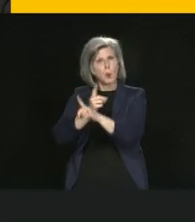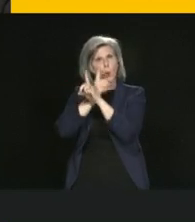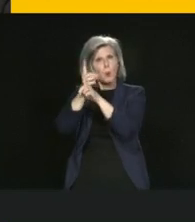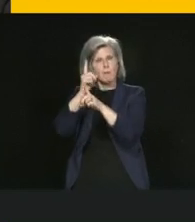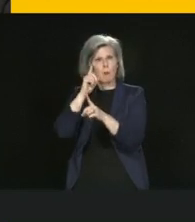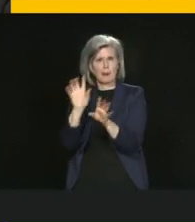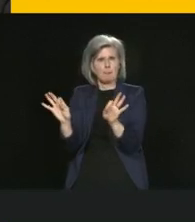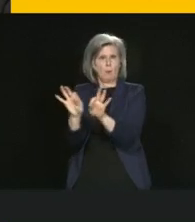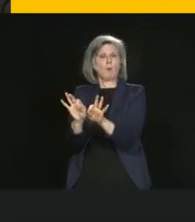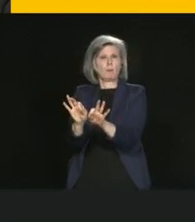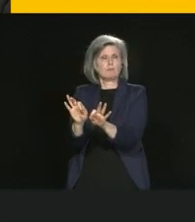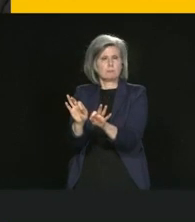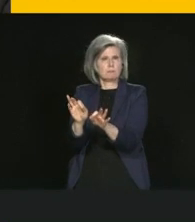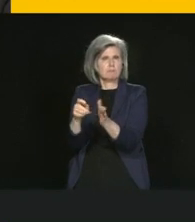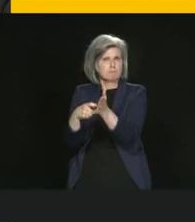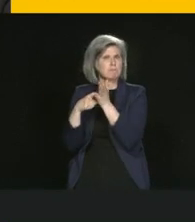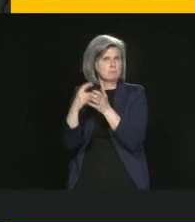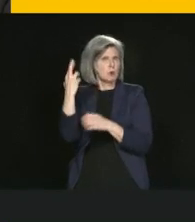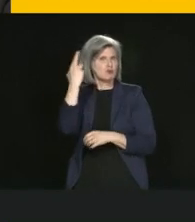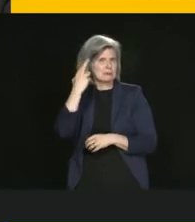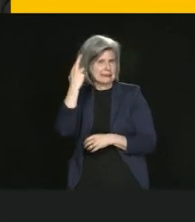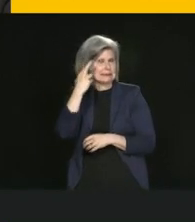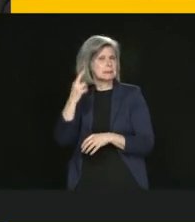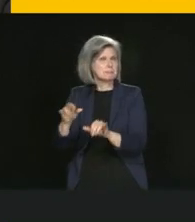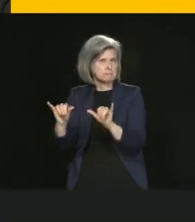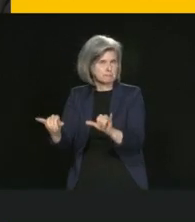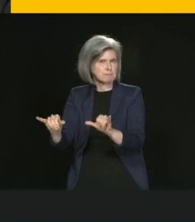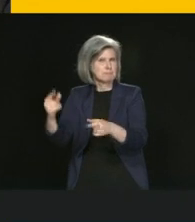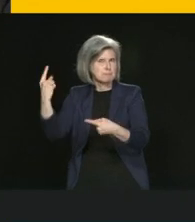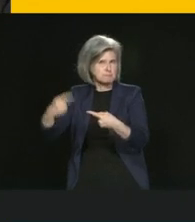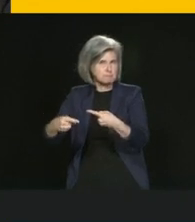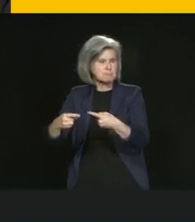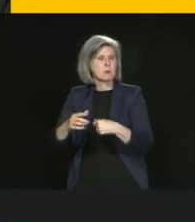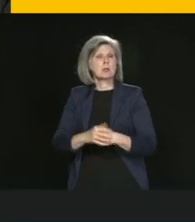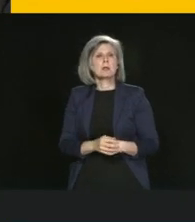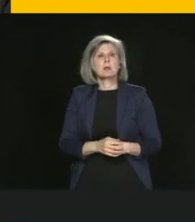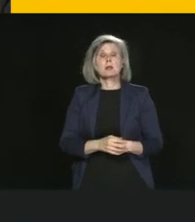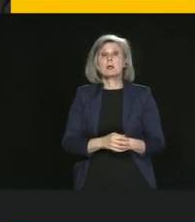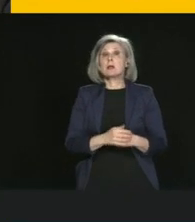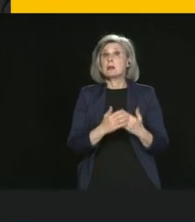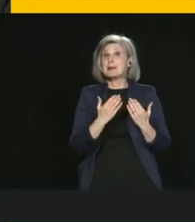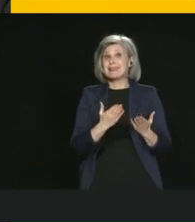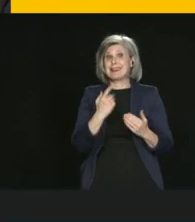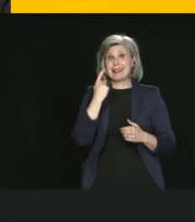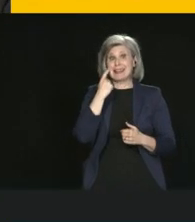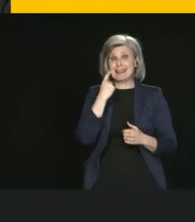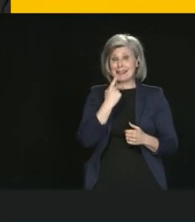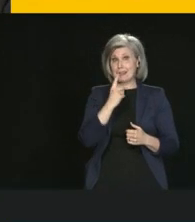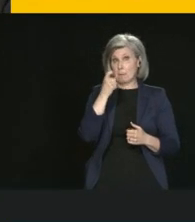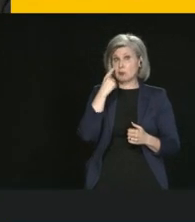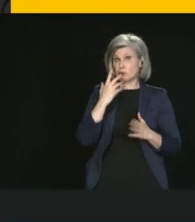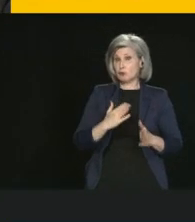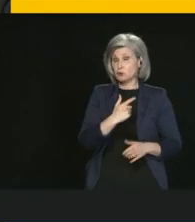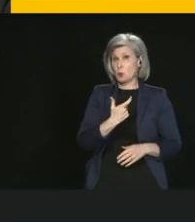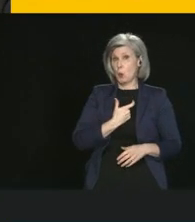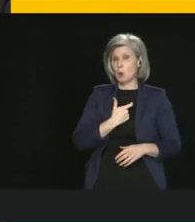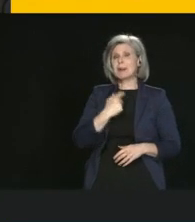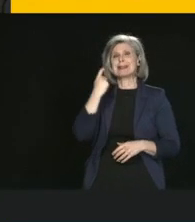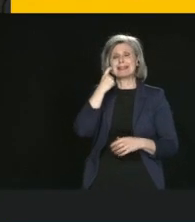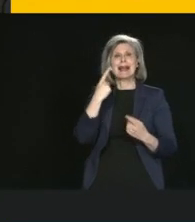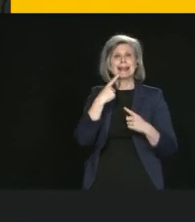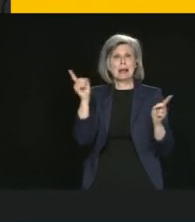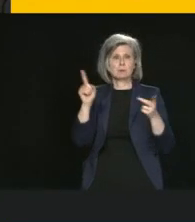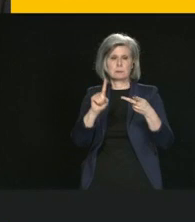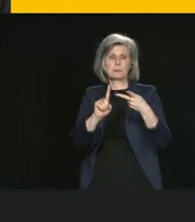announcement, our colleague Carla just summarized it, it's our extension by 8 weeks of the Canadian Emergency